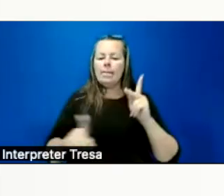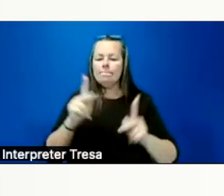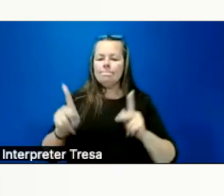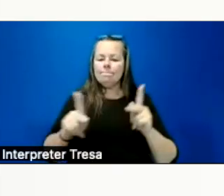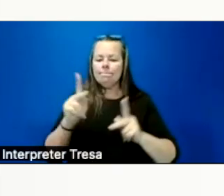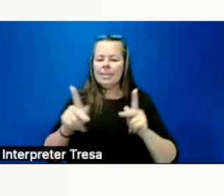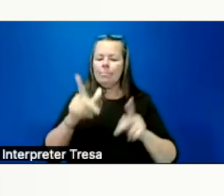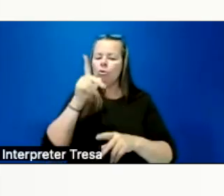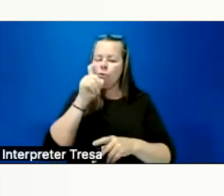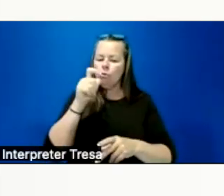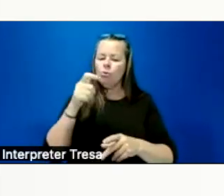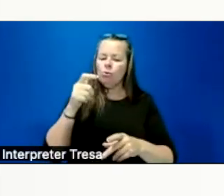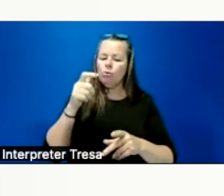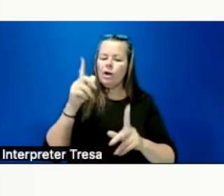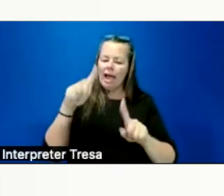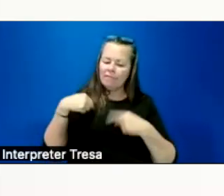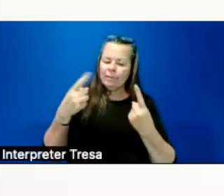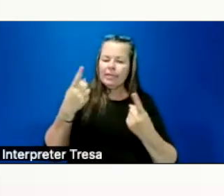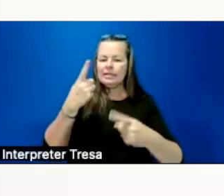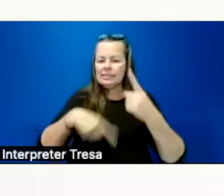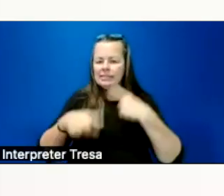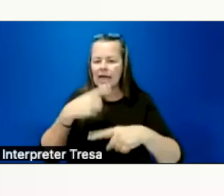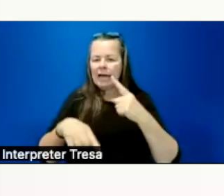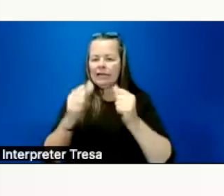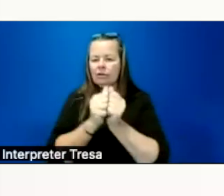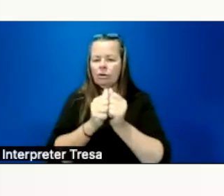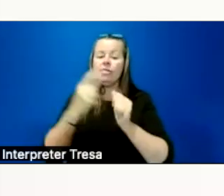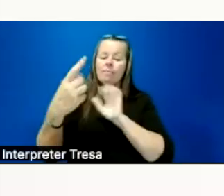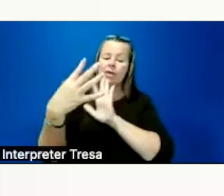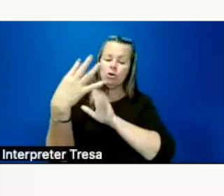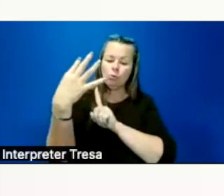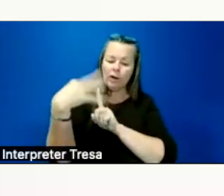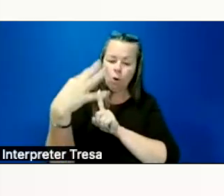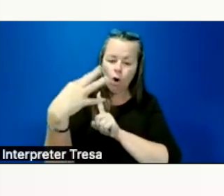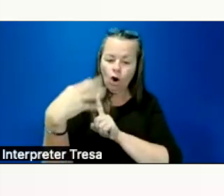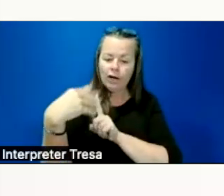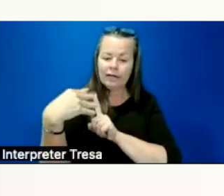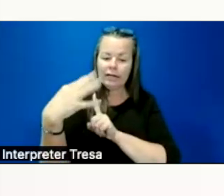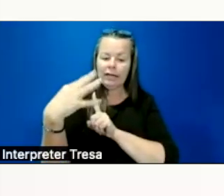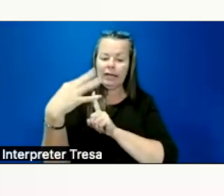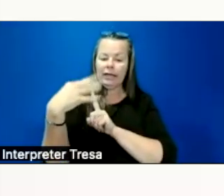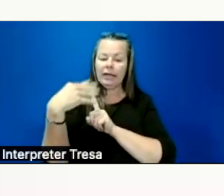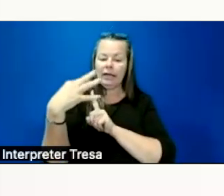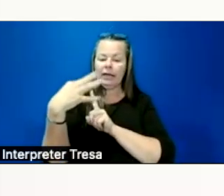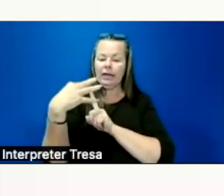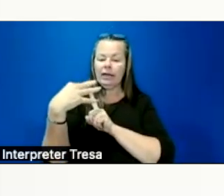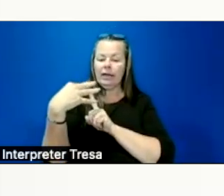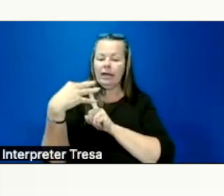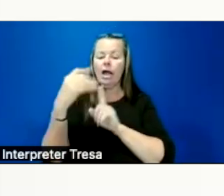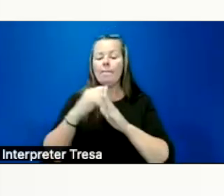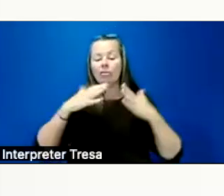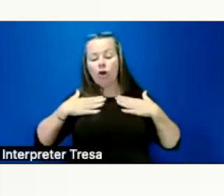with all the fingers. They have been recorded, also the posture, even up to the feet, or also the head.